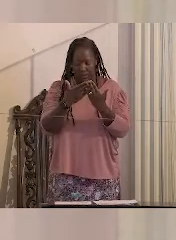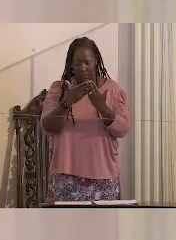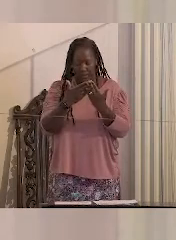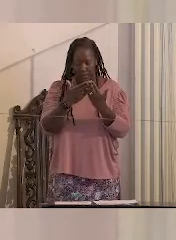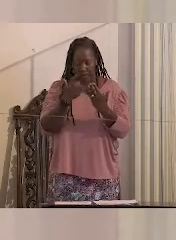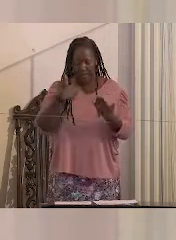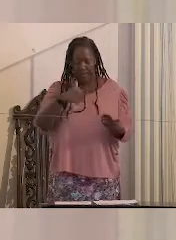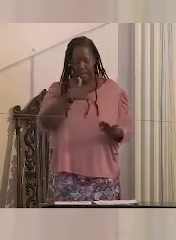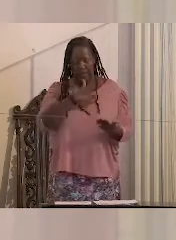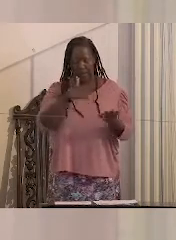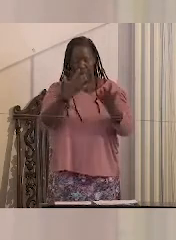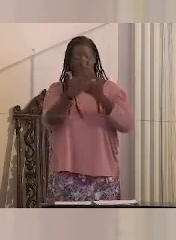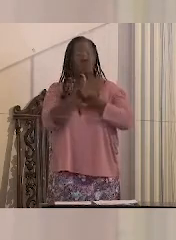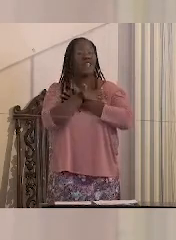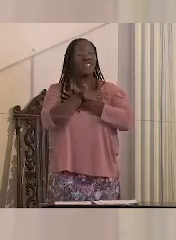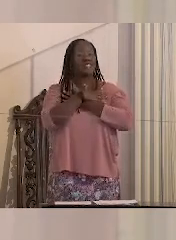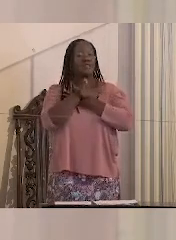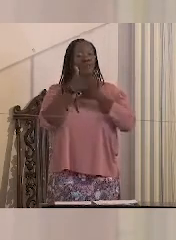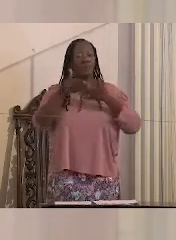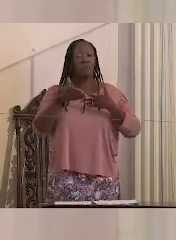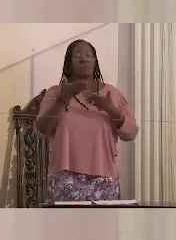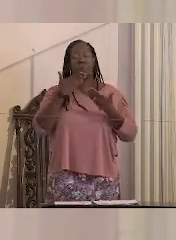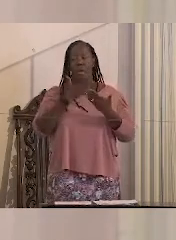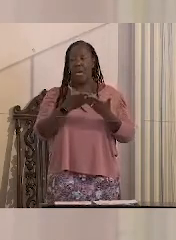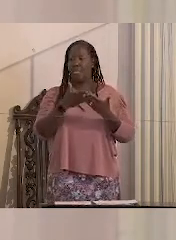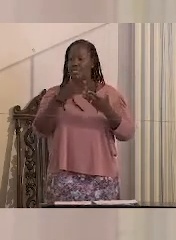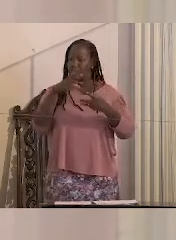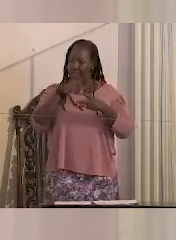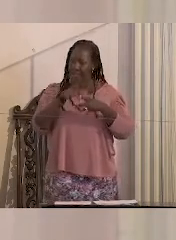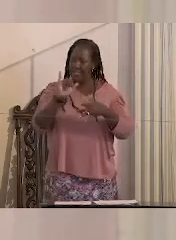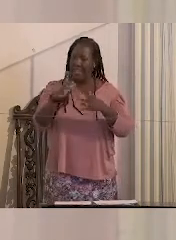May we rest well in that love.